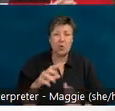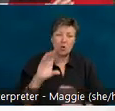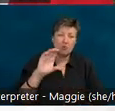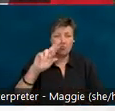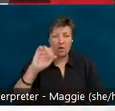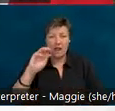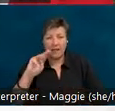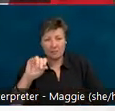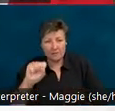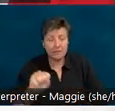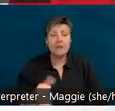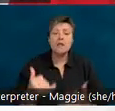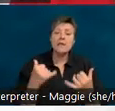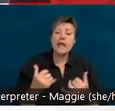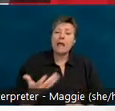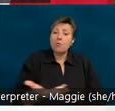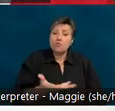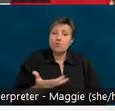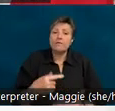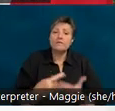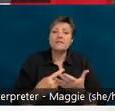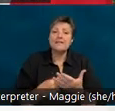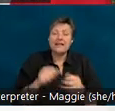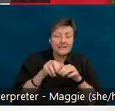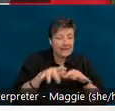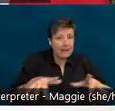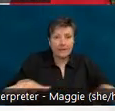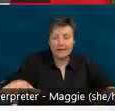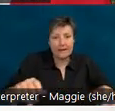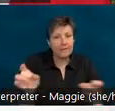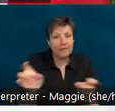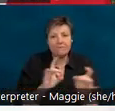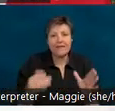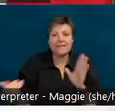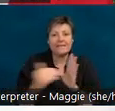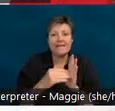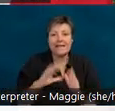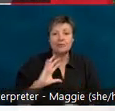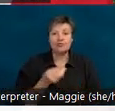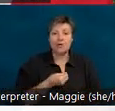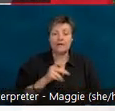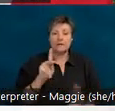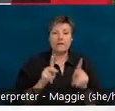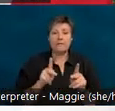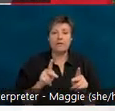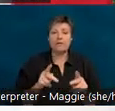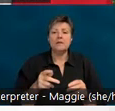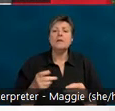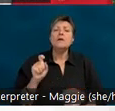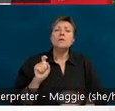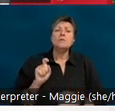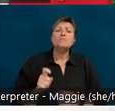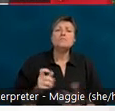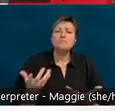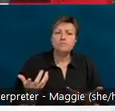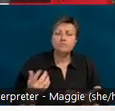So now that we've discussed the epidemic of violence against trans folks, we talked a little bit about the barriers that folks face, and in